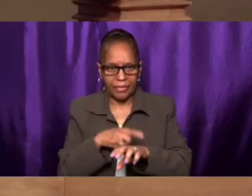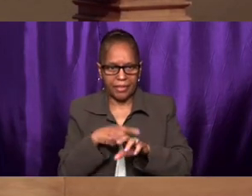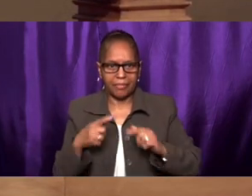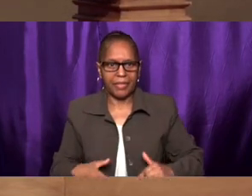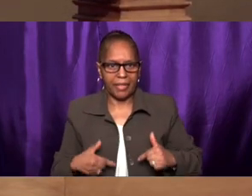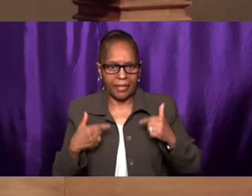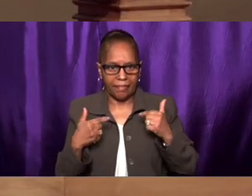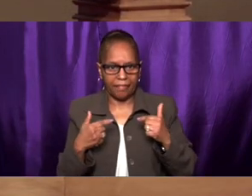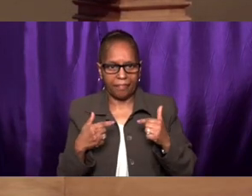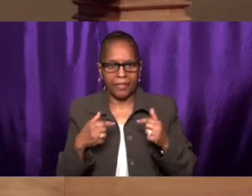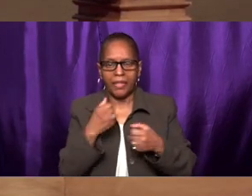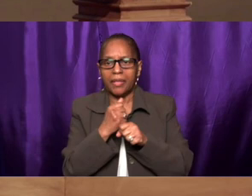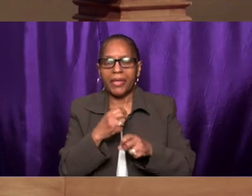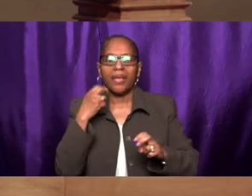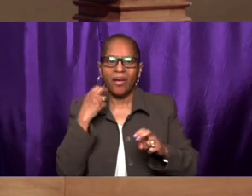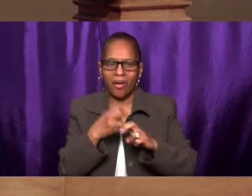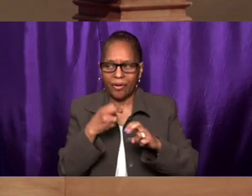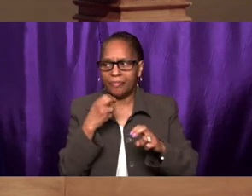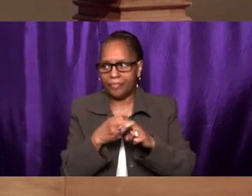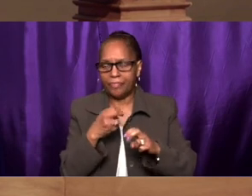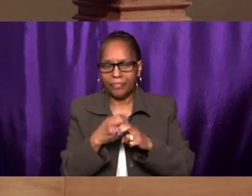that make it hard to believe.